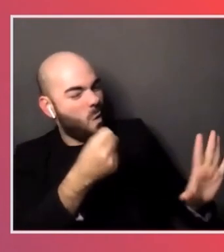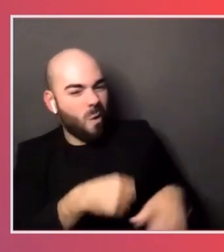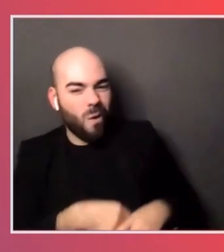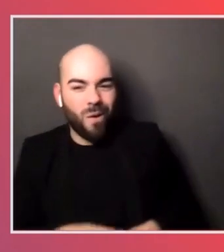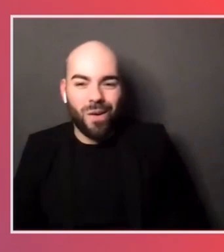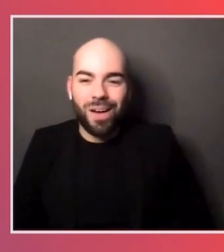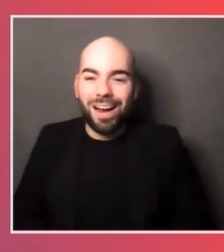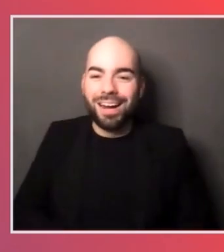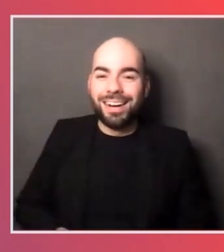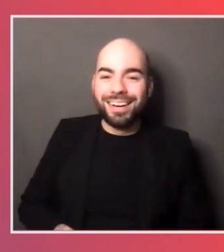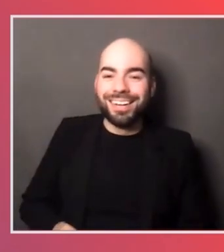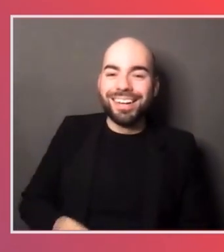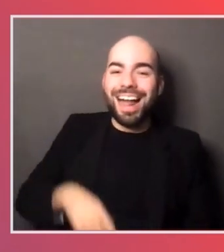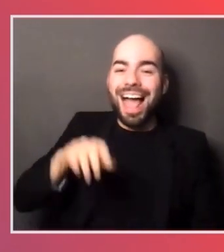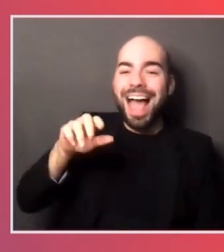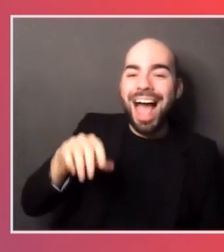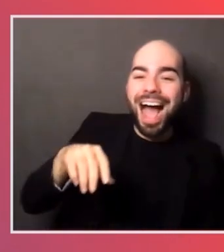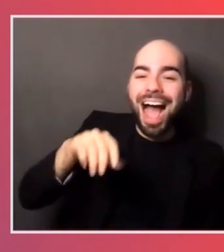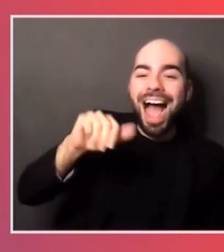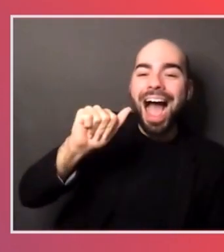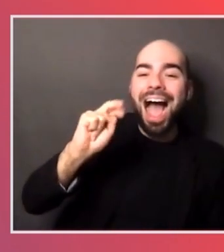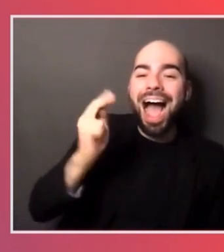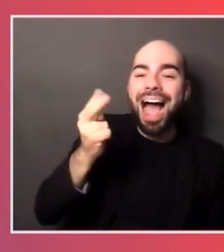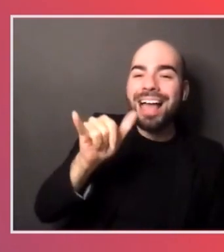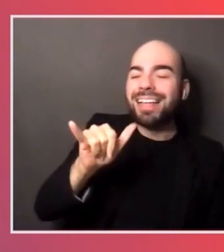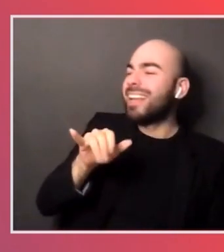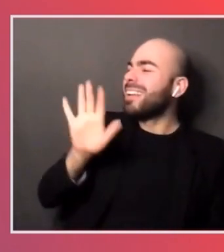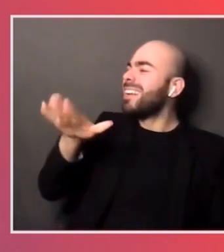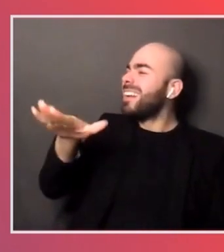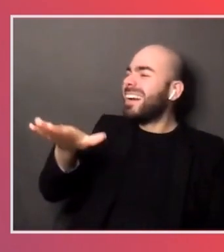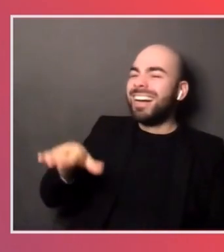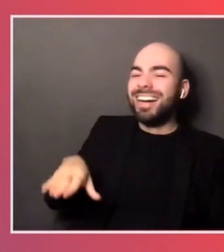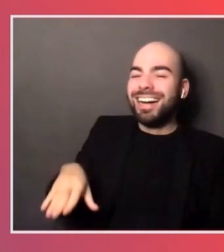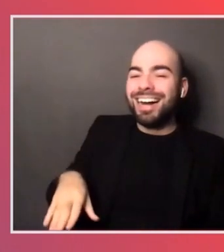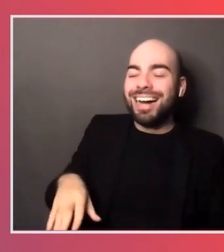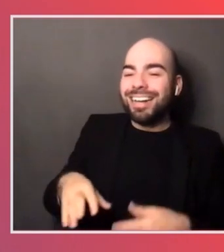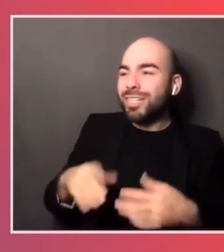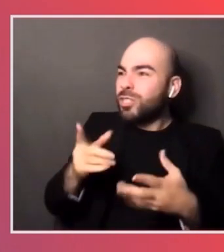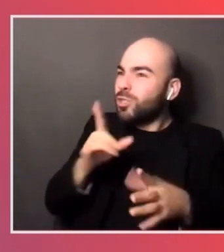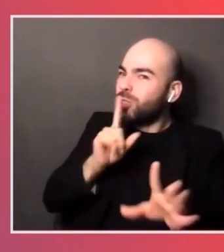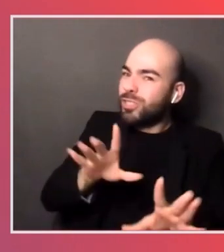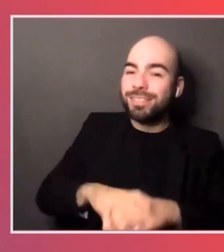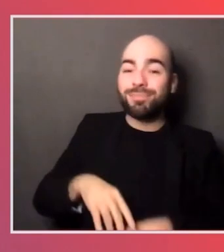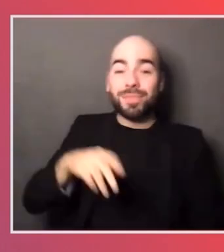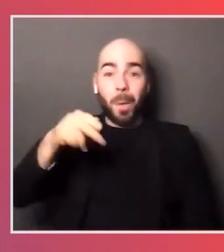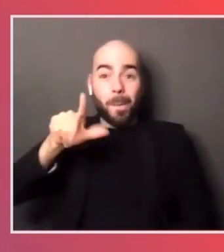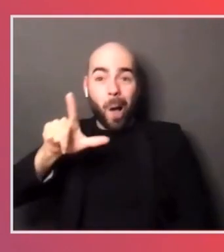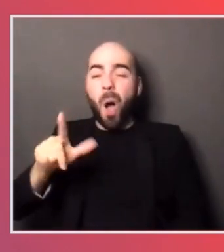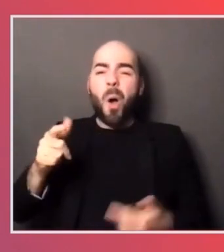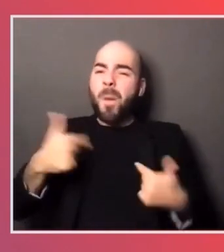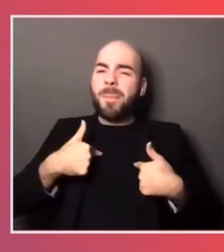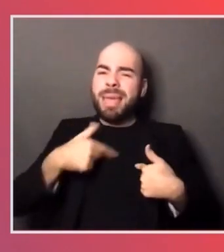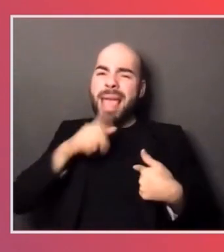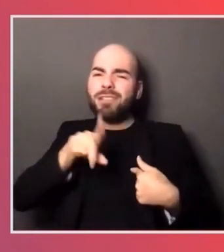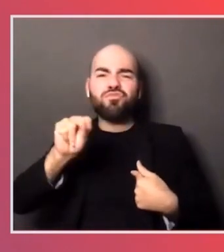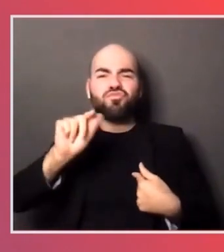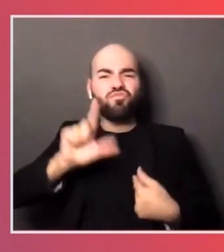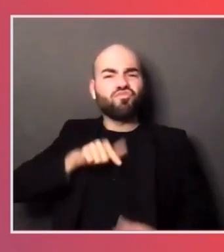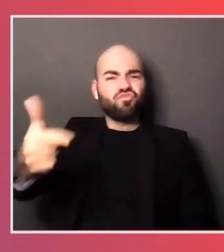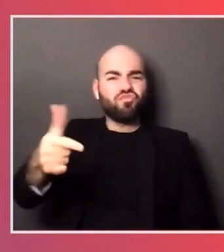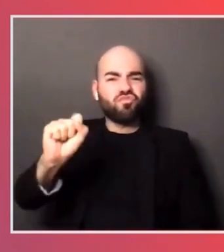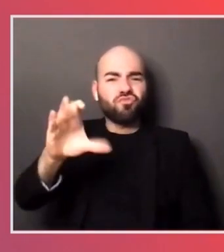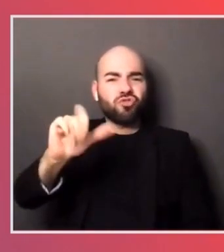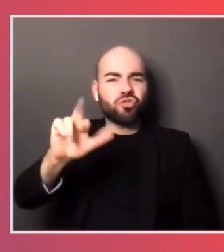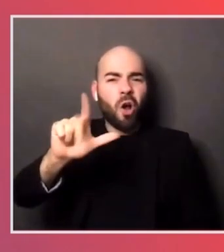Rush song be? Scarlett, you seem to want it. Is there a Rush song called "Don't Interrupt Me"?